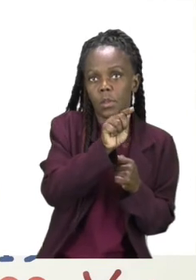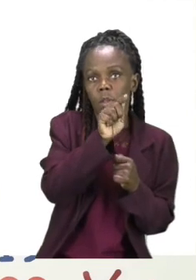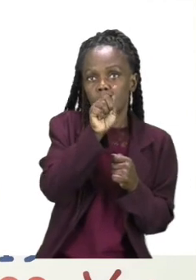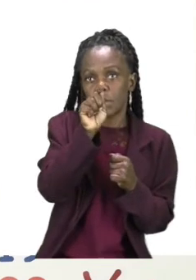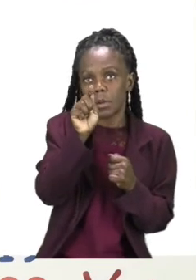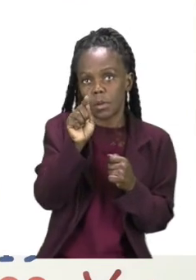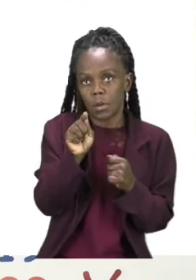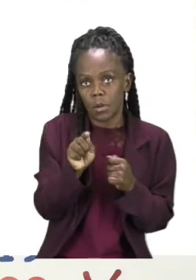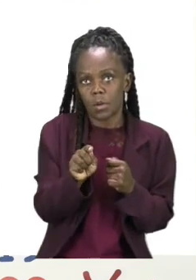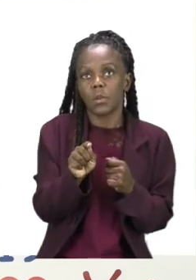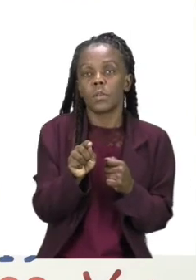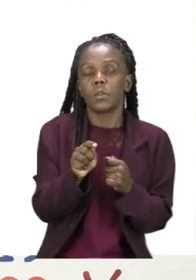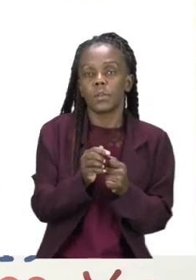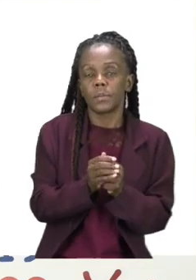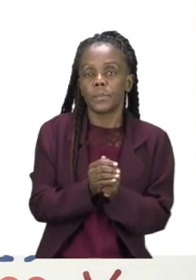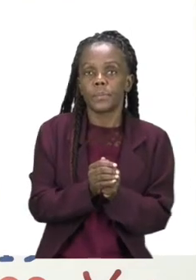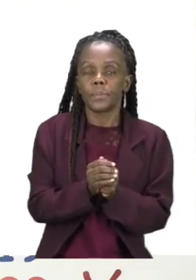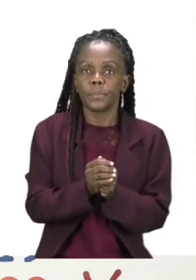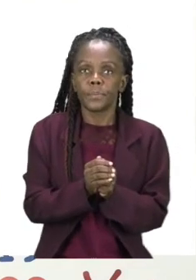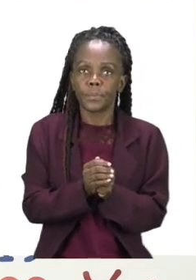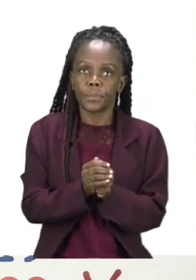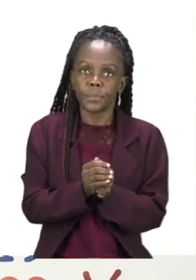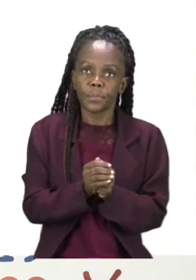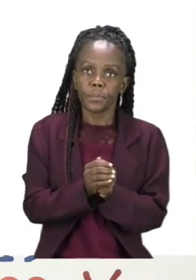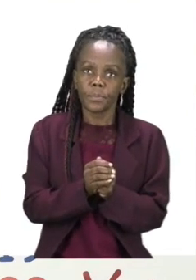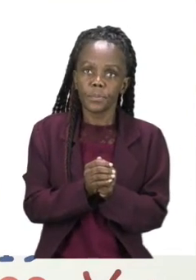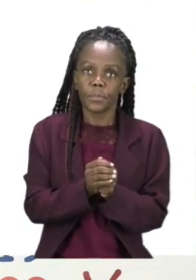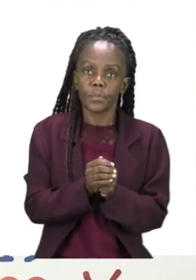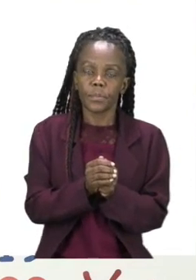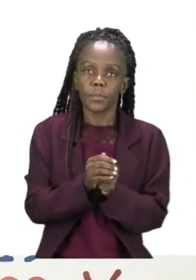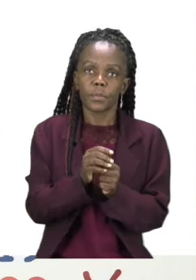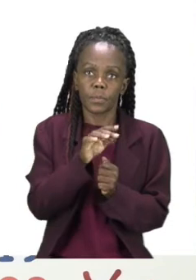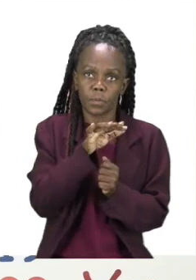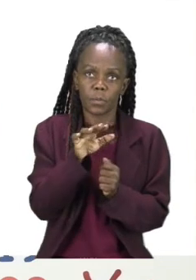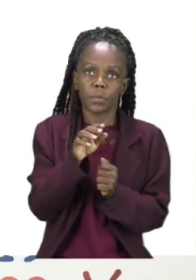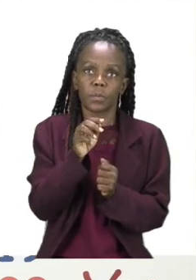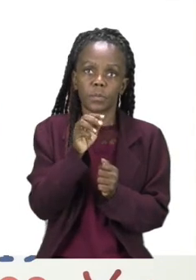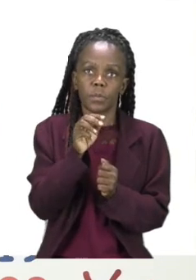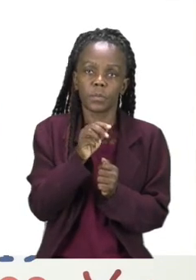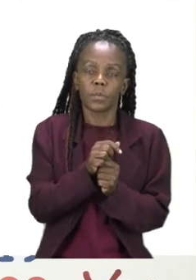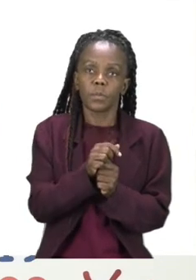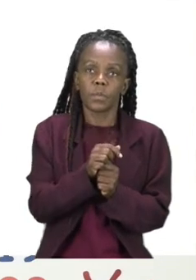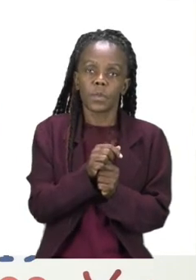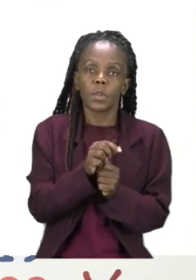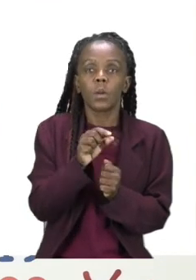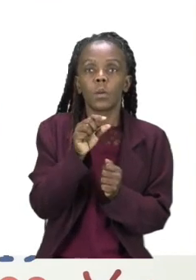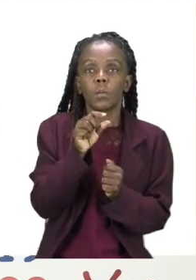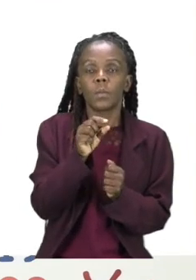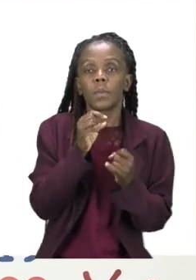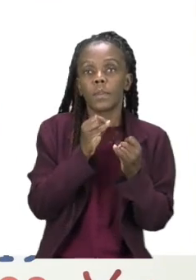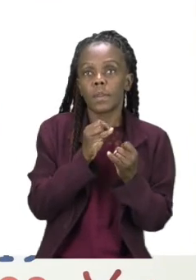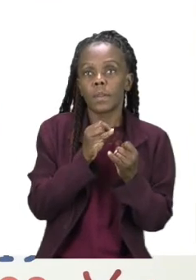round. Now we have spelled the word run. I want you to complete the word straw